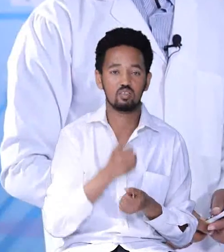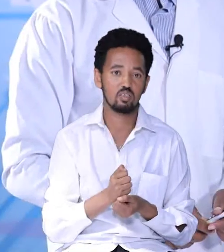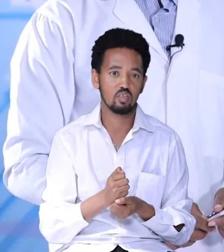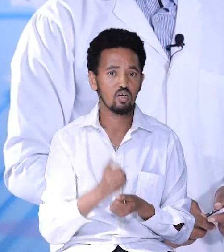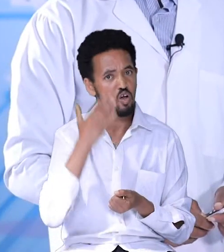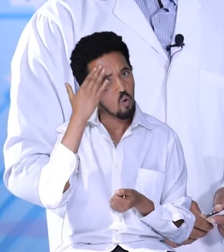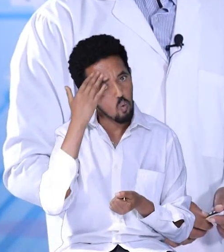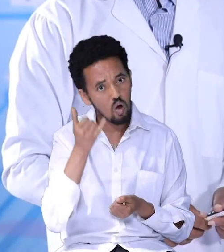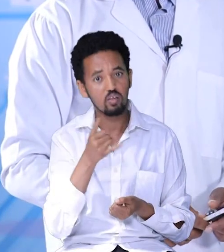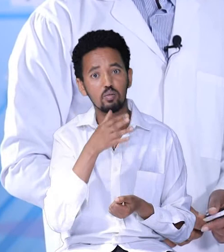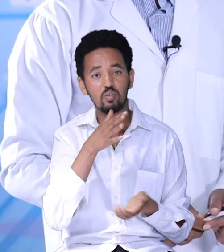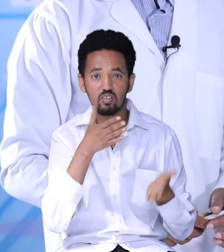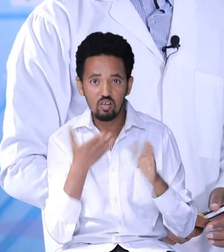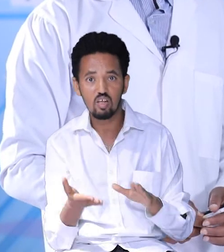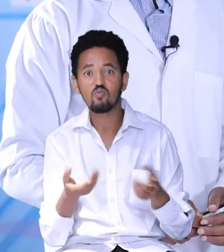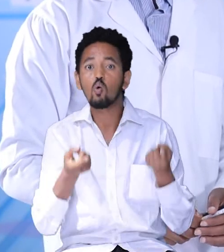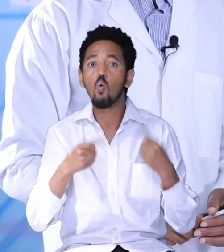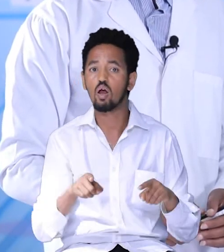Why the mothers are died and when?